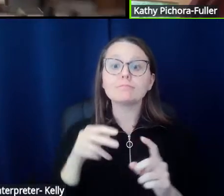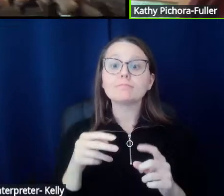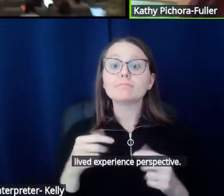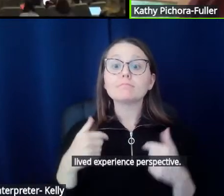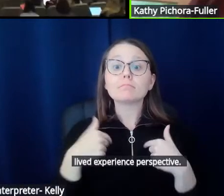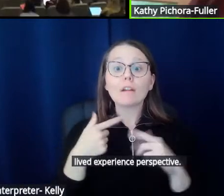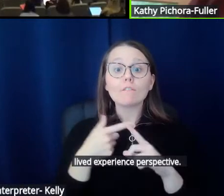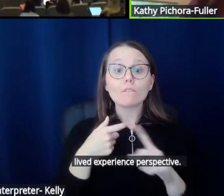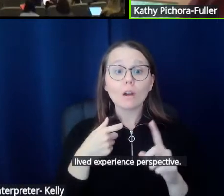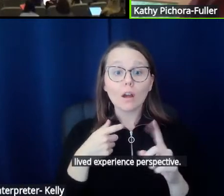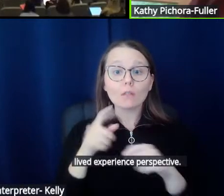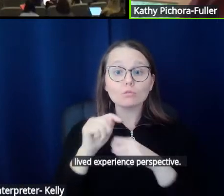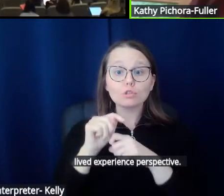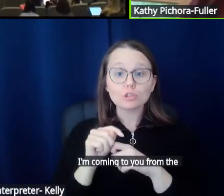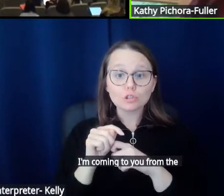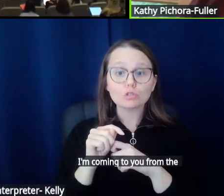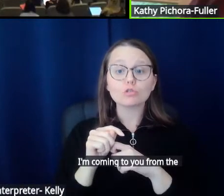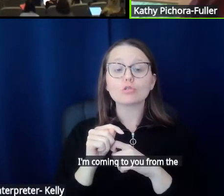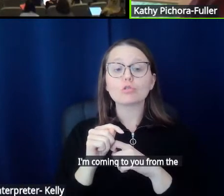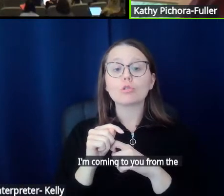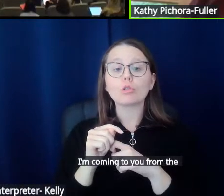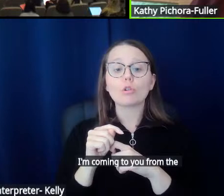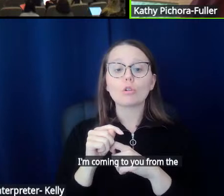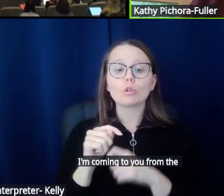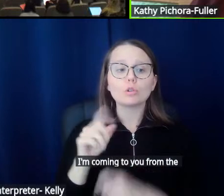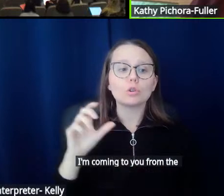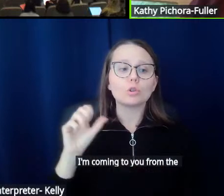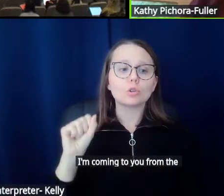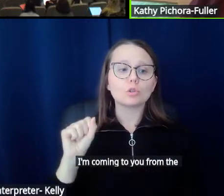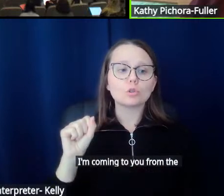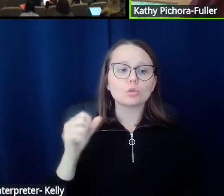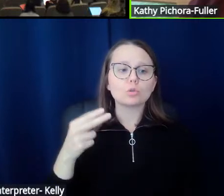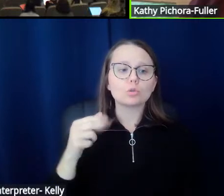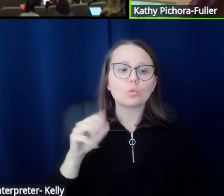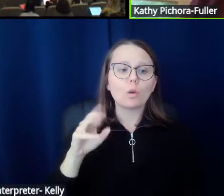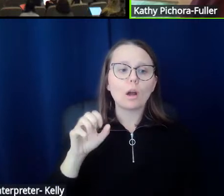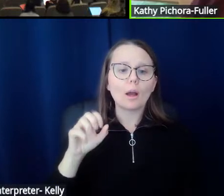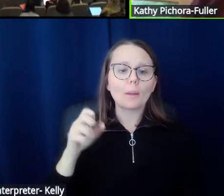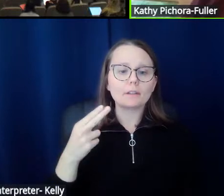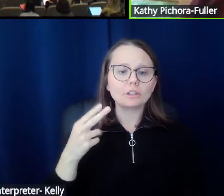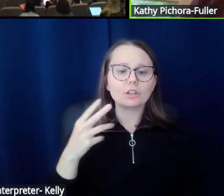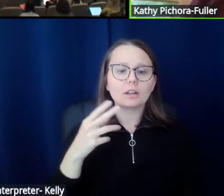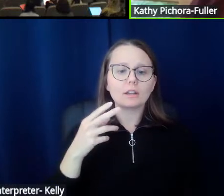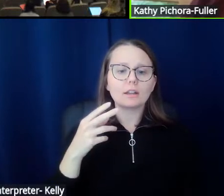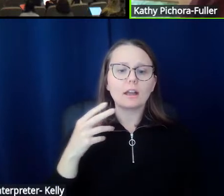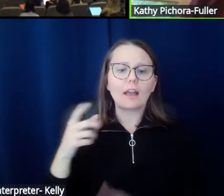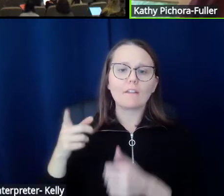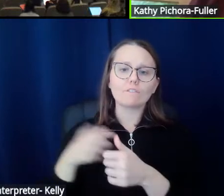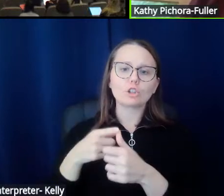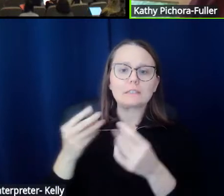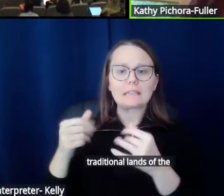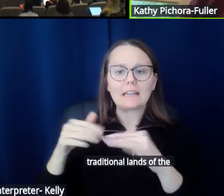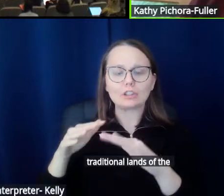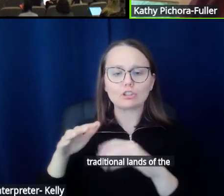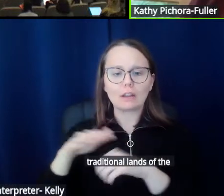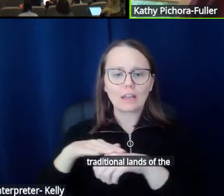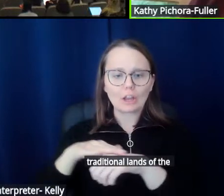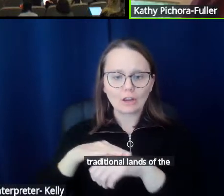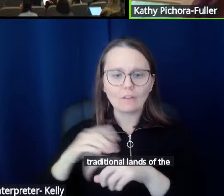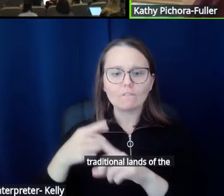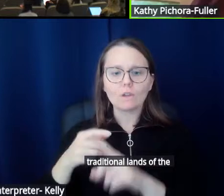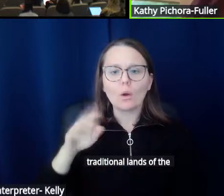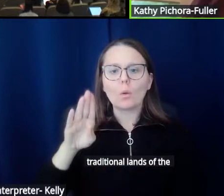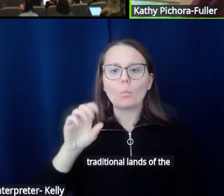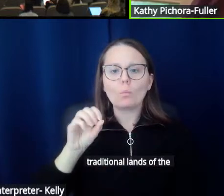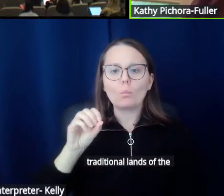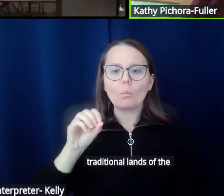the traditional lands of the Squamish and Musqueam and Tsleil-Waututh First Nations from Bowen Island,